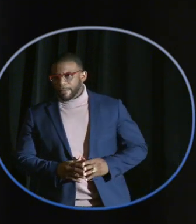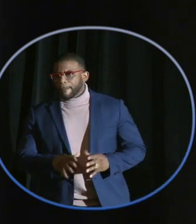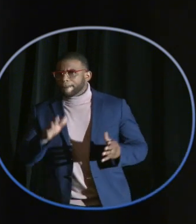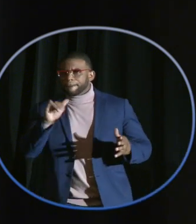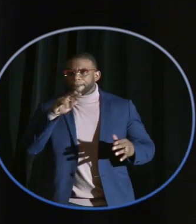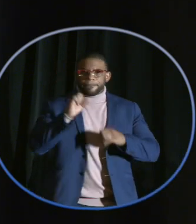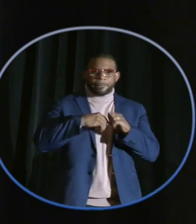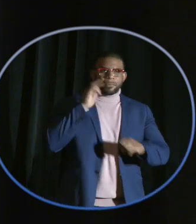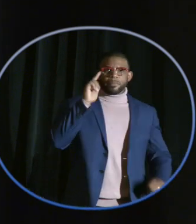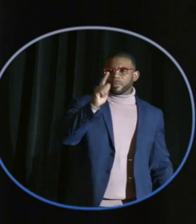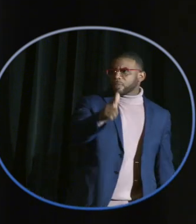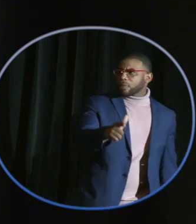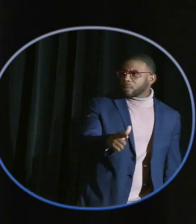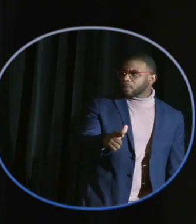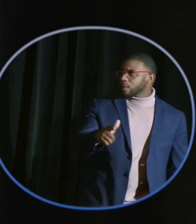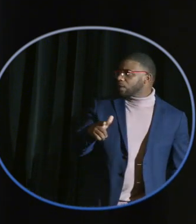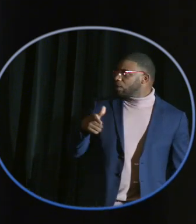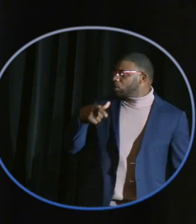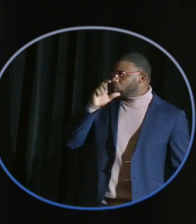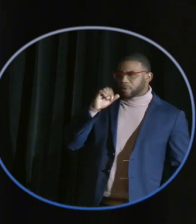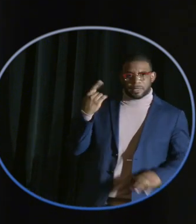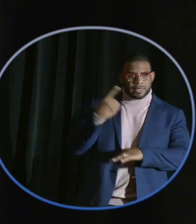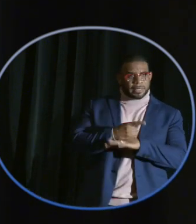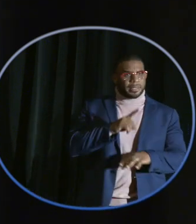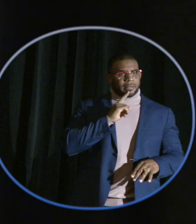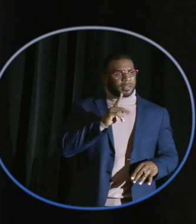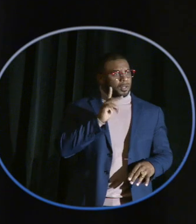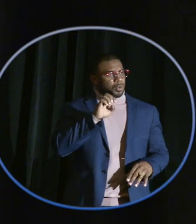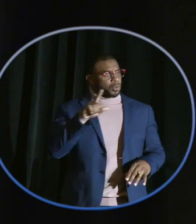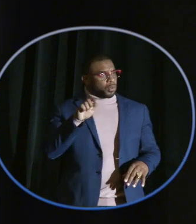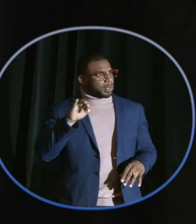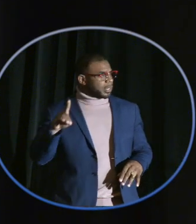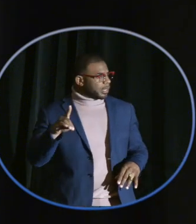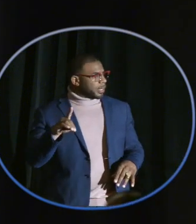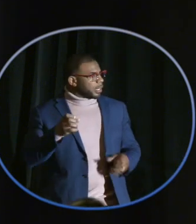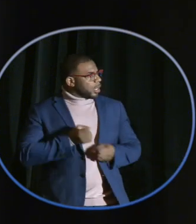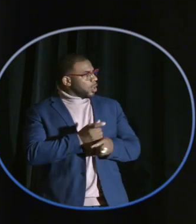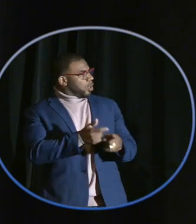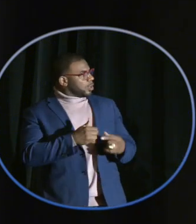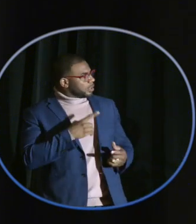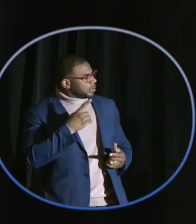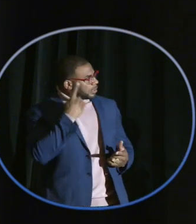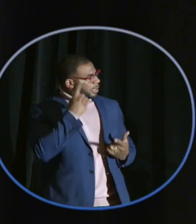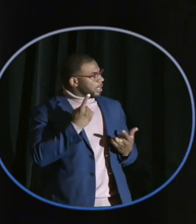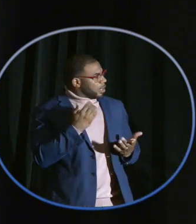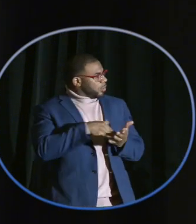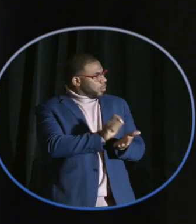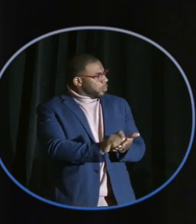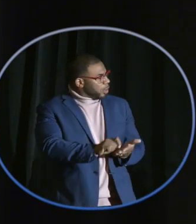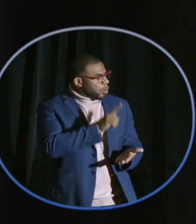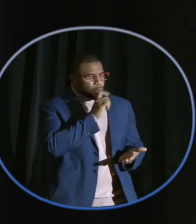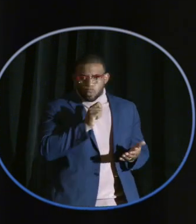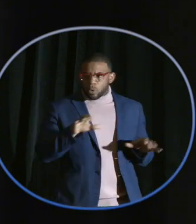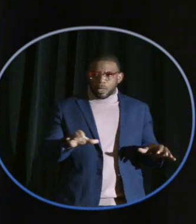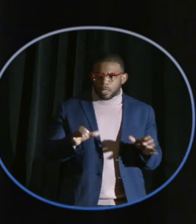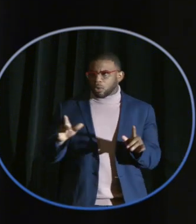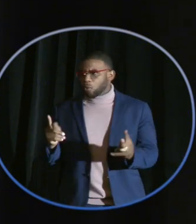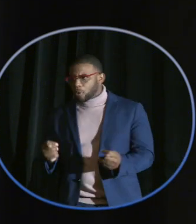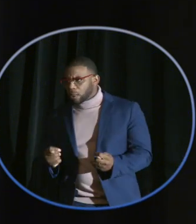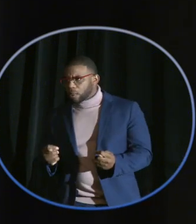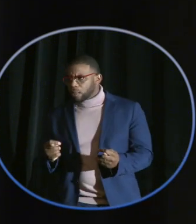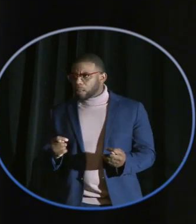that 30 years later, the drink of the day is the Kool-Aid that causes us to try to rewrite who committed